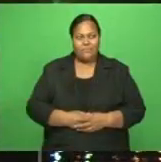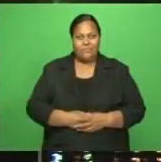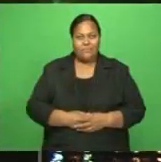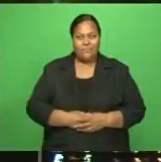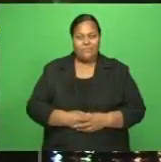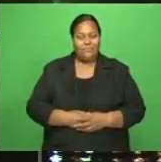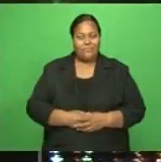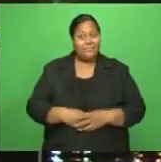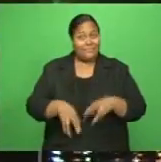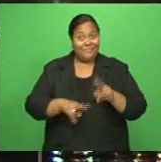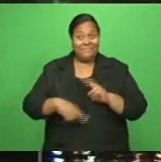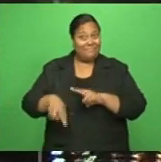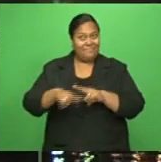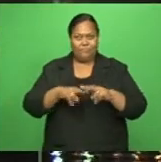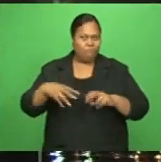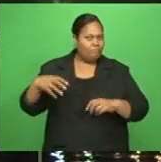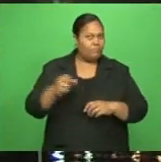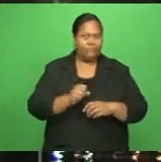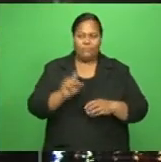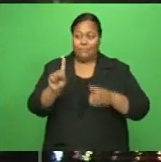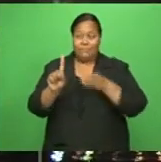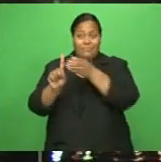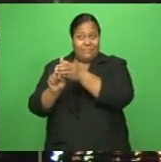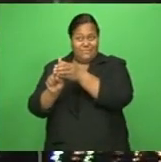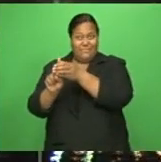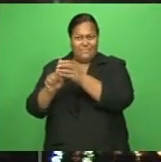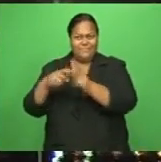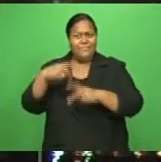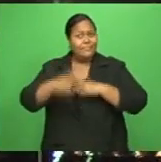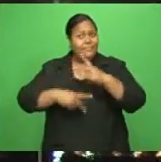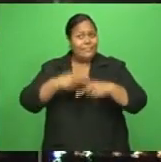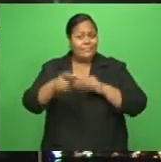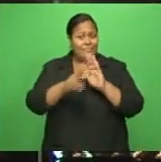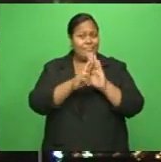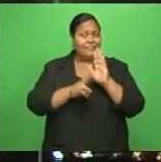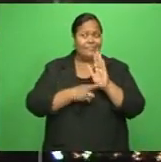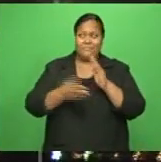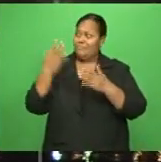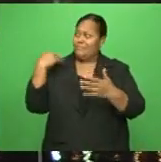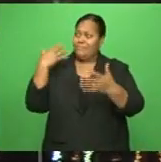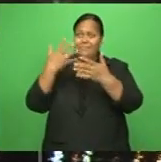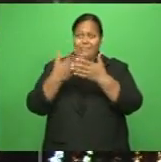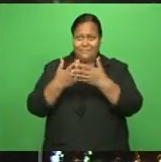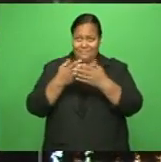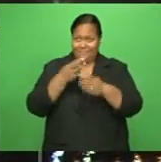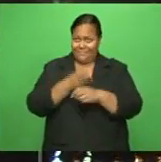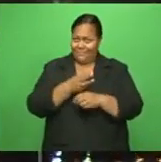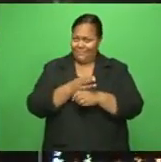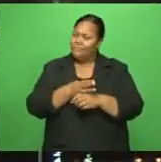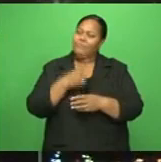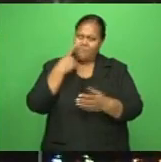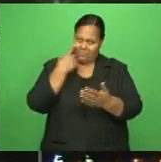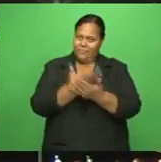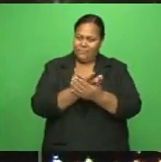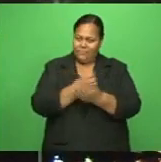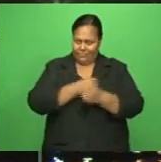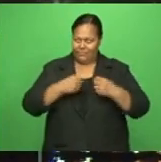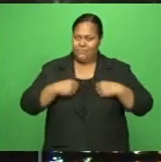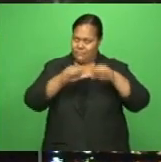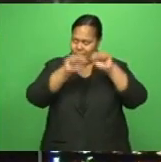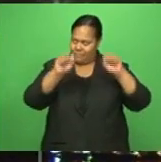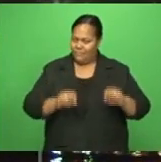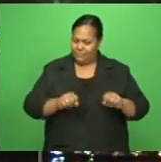Fiji's compulsory quarantine protocols and measures over the past months prove that our systems can support the safe repatriation